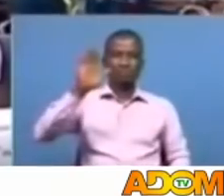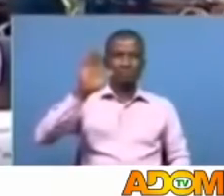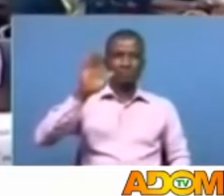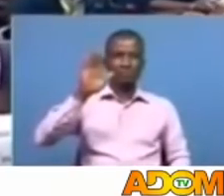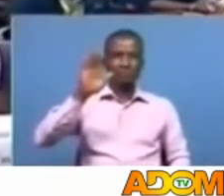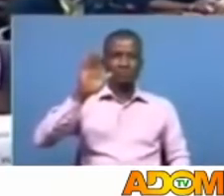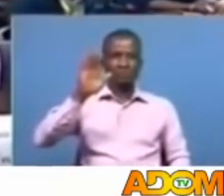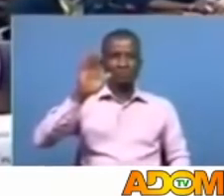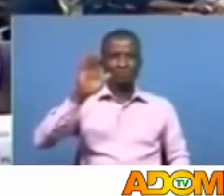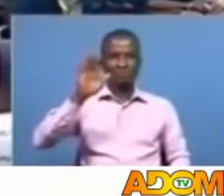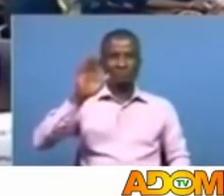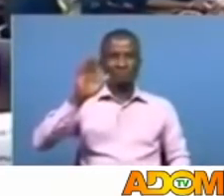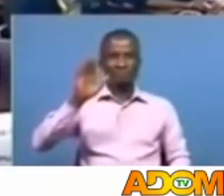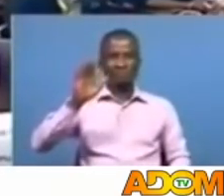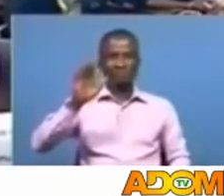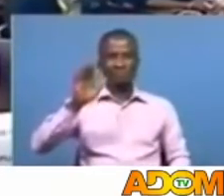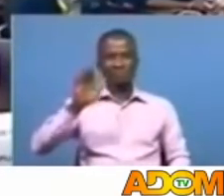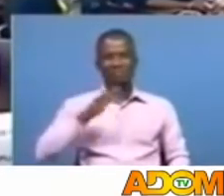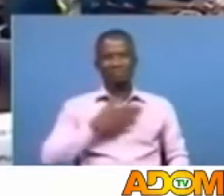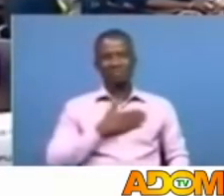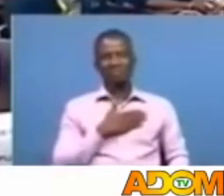for the second